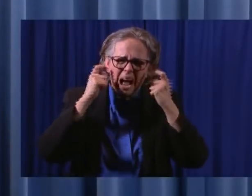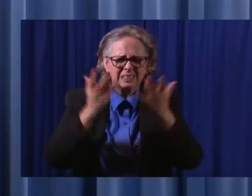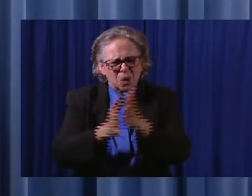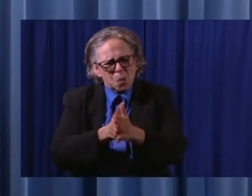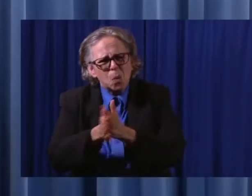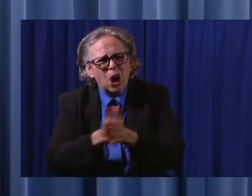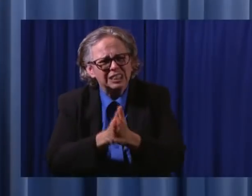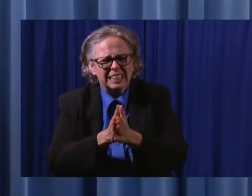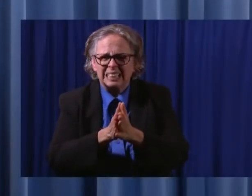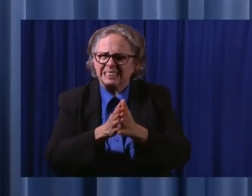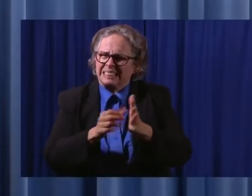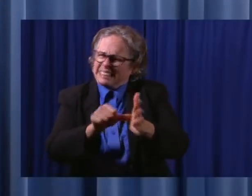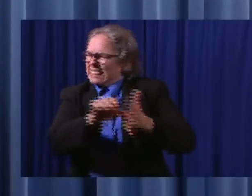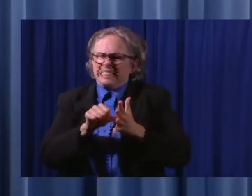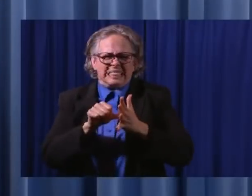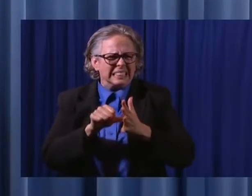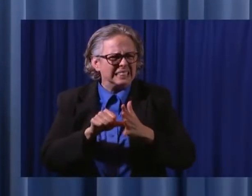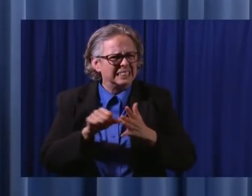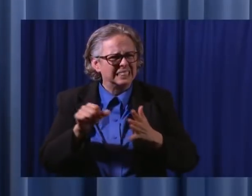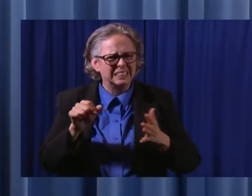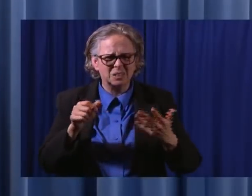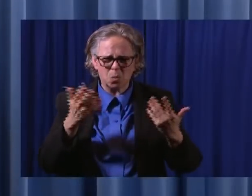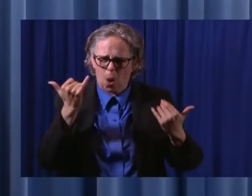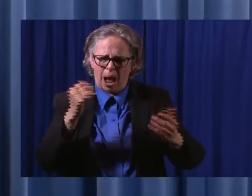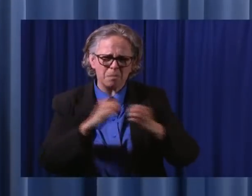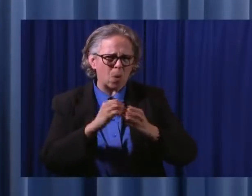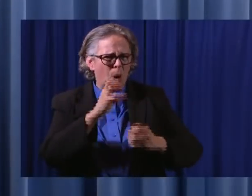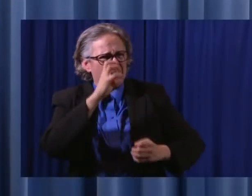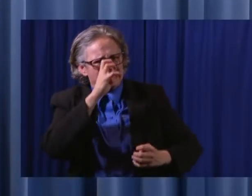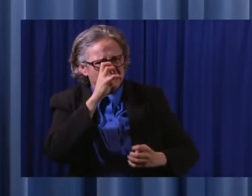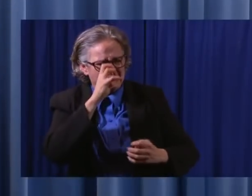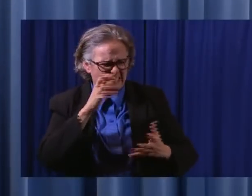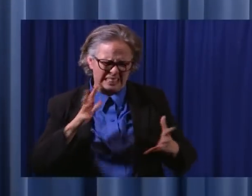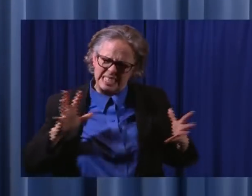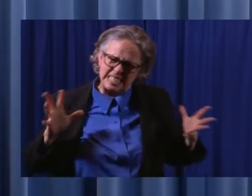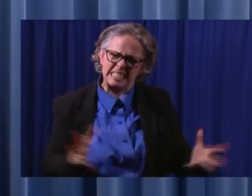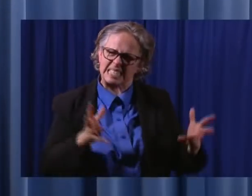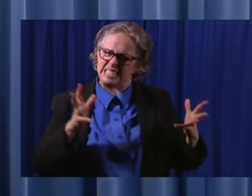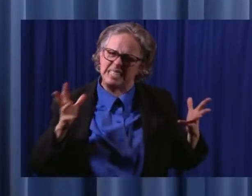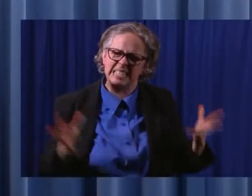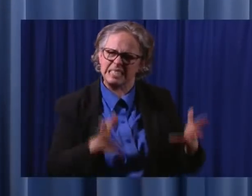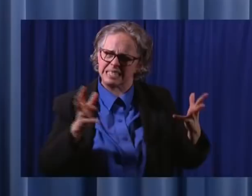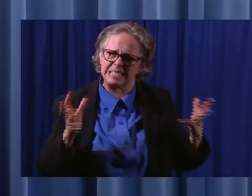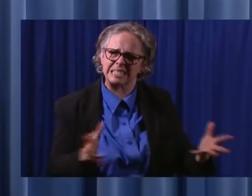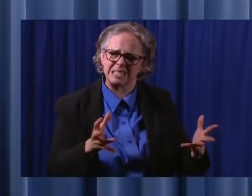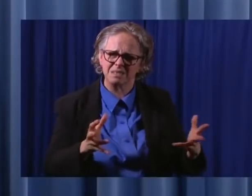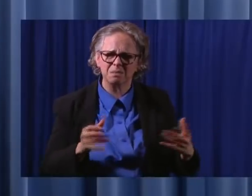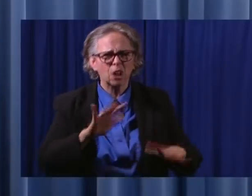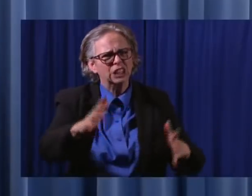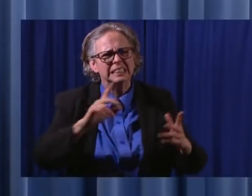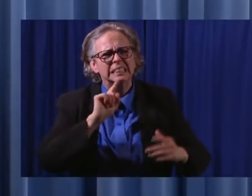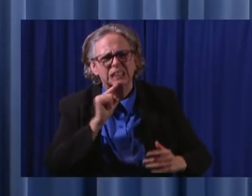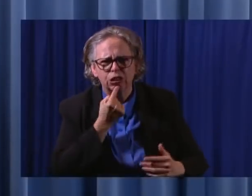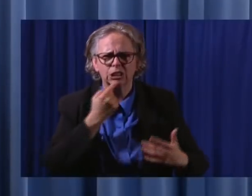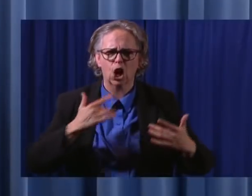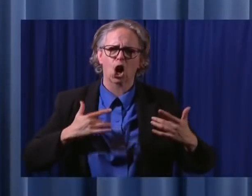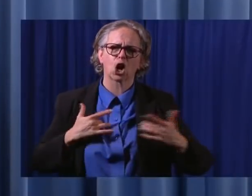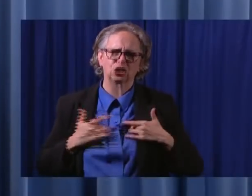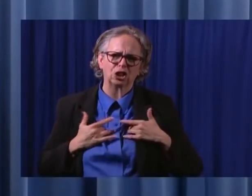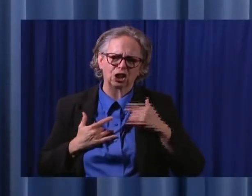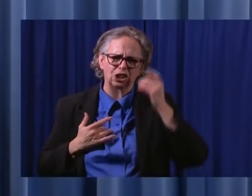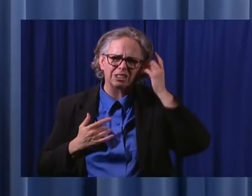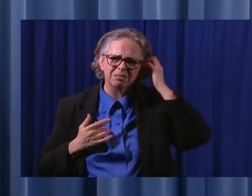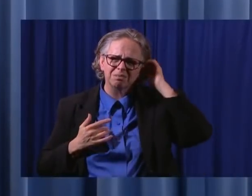protocols. And again, that is not the only reason that we are concerned. We're obviously concerned about what goes on with our hospitals,